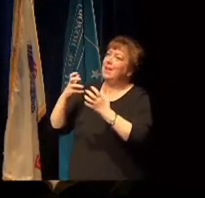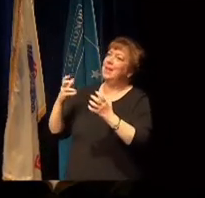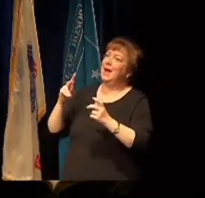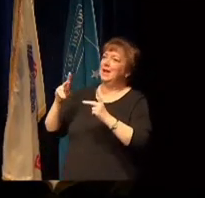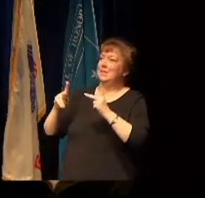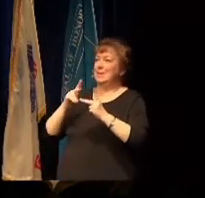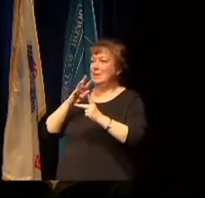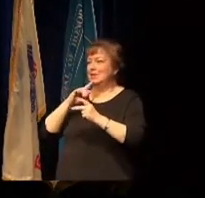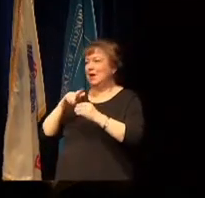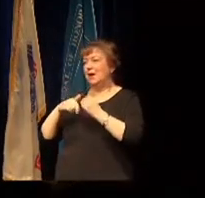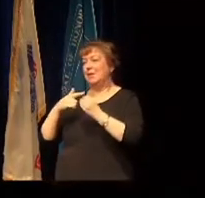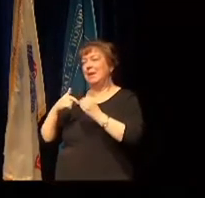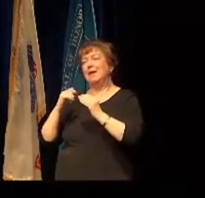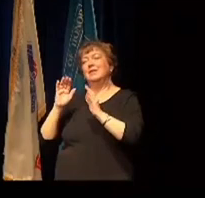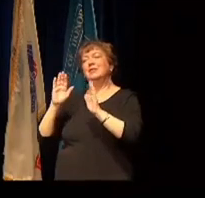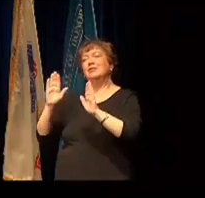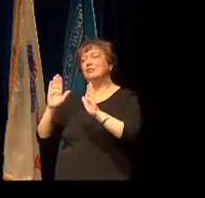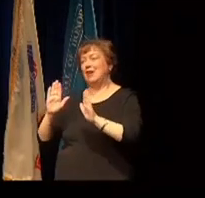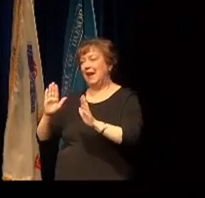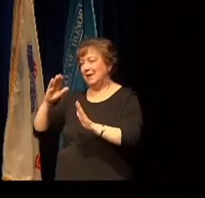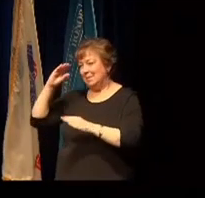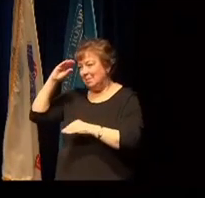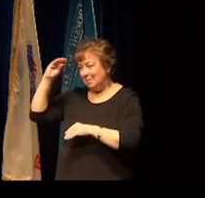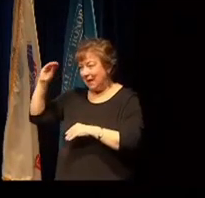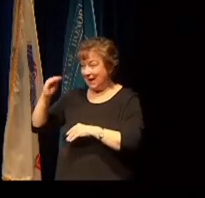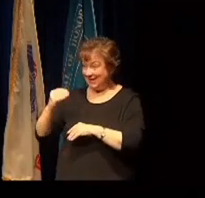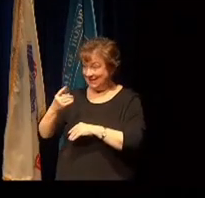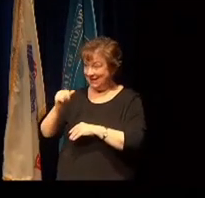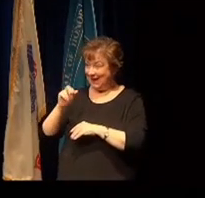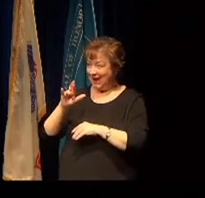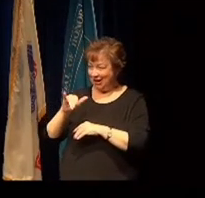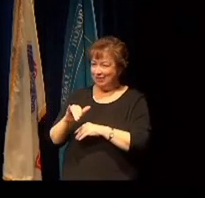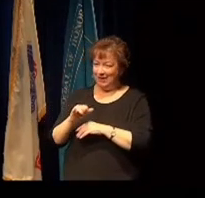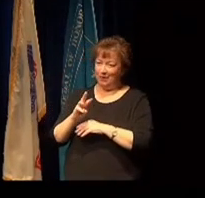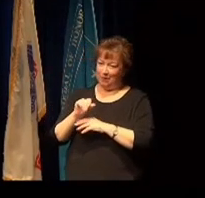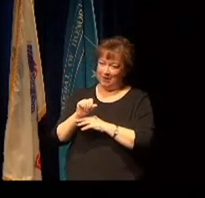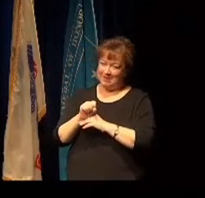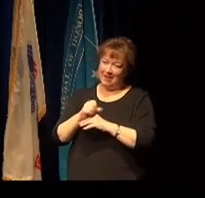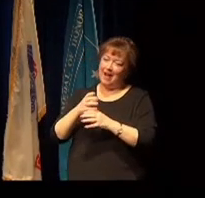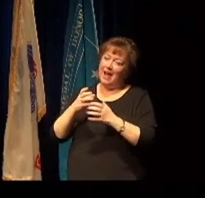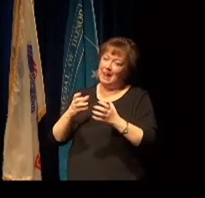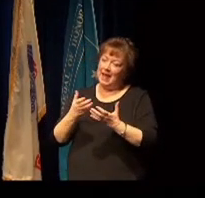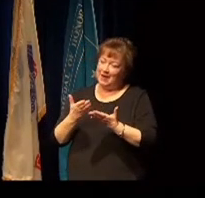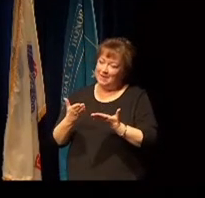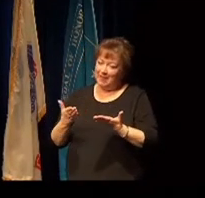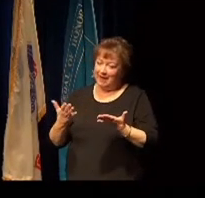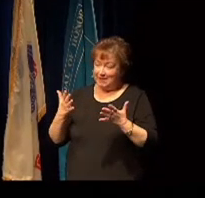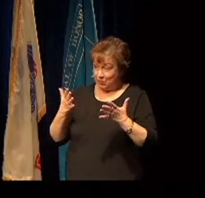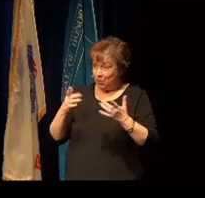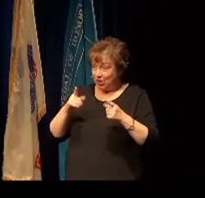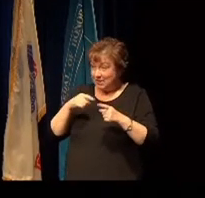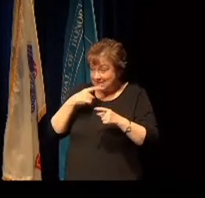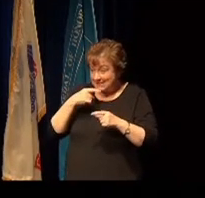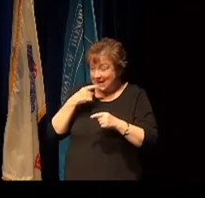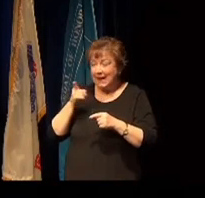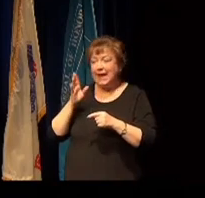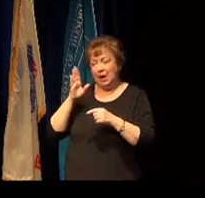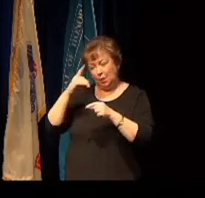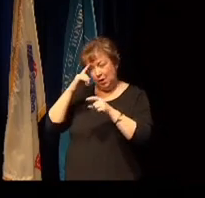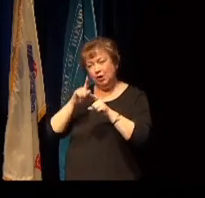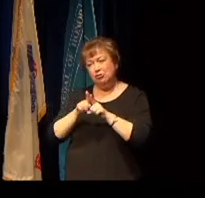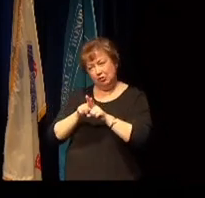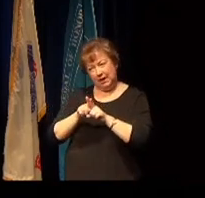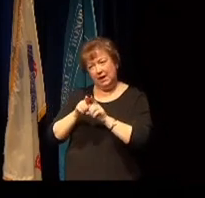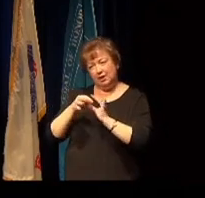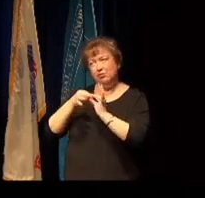so. There certainly are things that have been said that he would agree with, his relationship with God